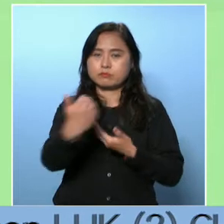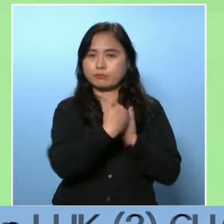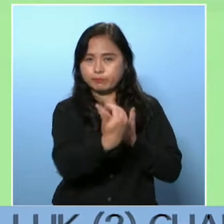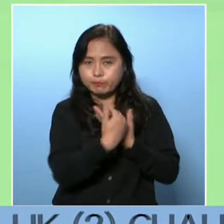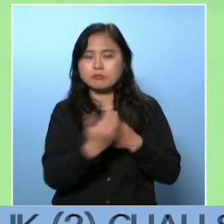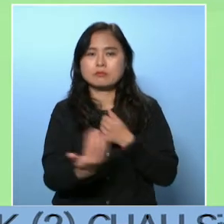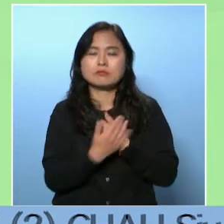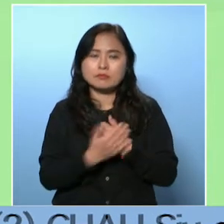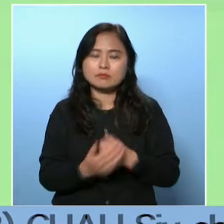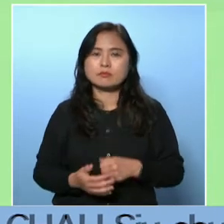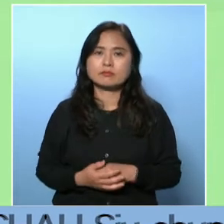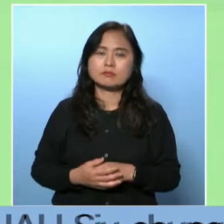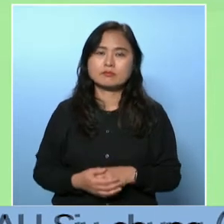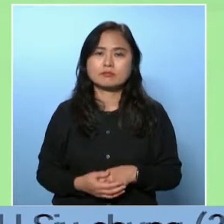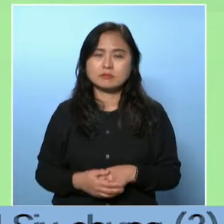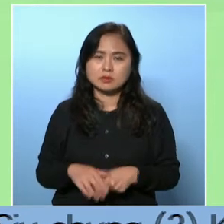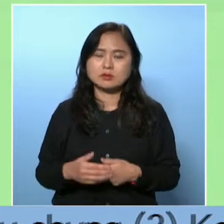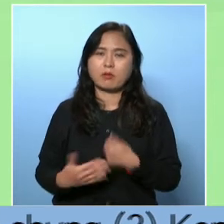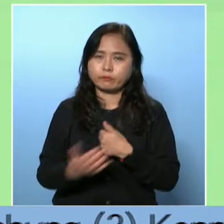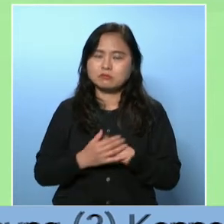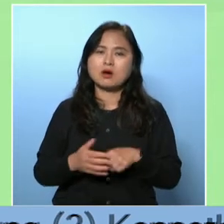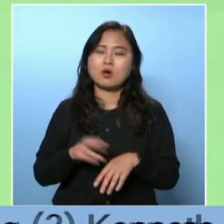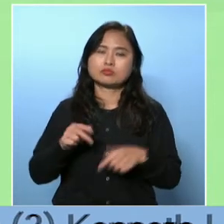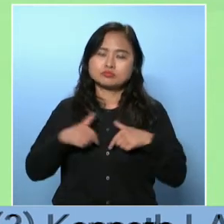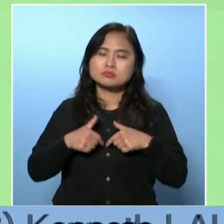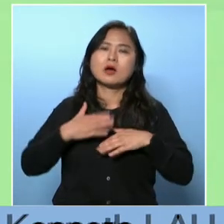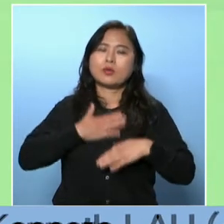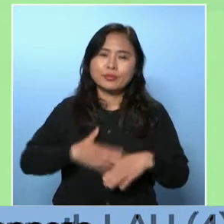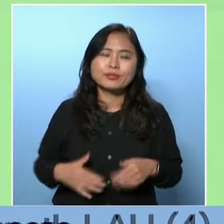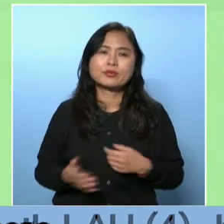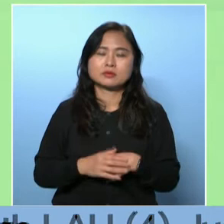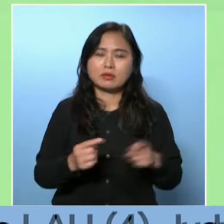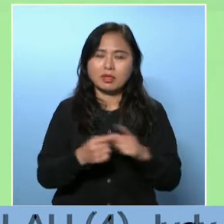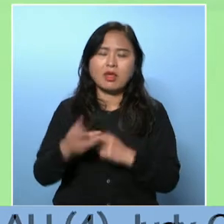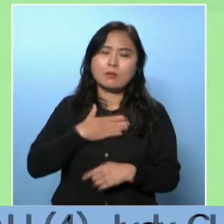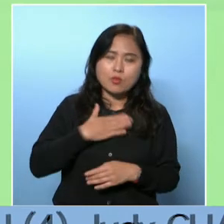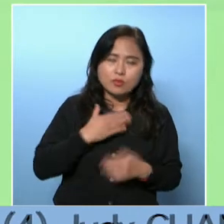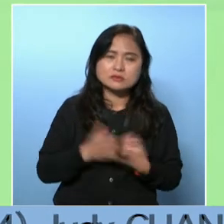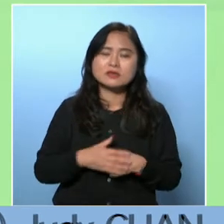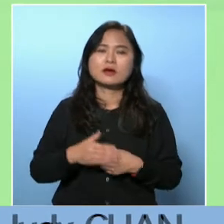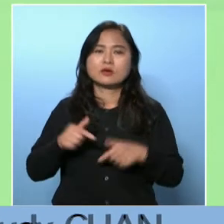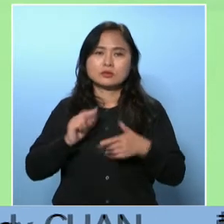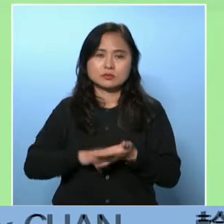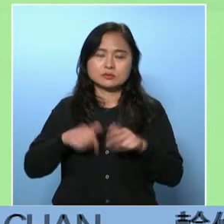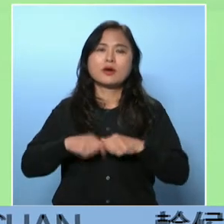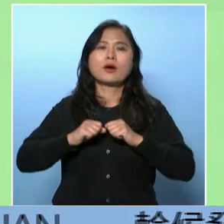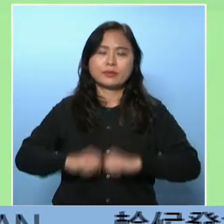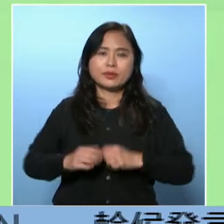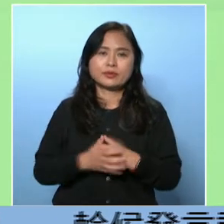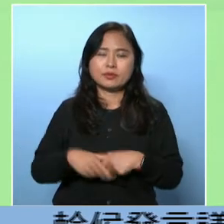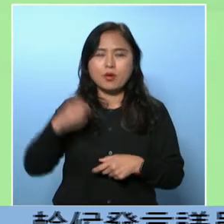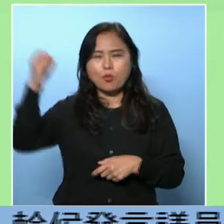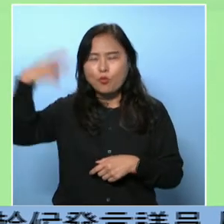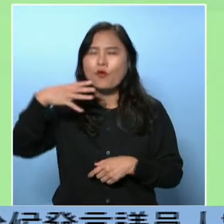unrelenting support to Hong Kong in times of difficulties. I think this is a booster to our confidence. So when